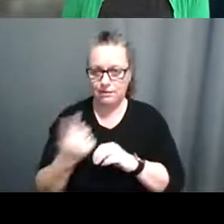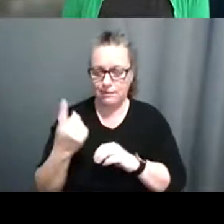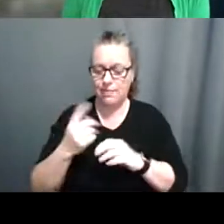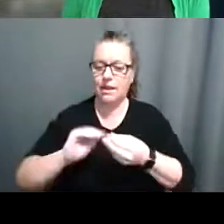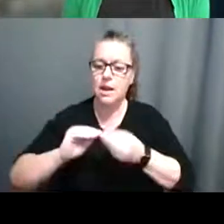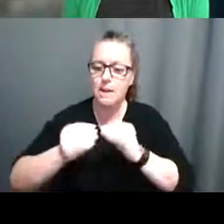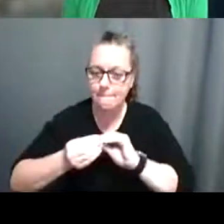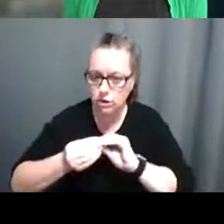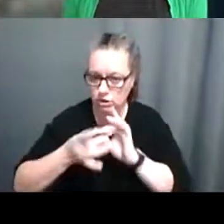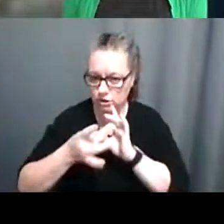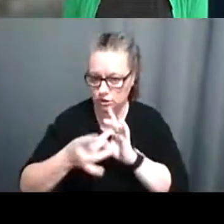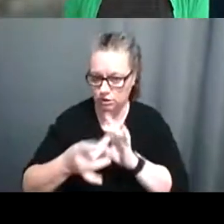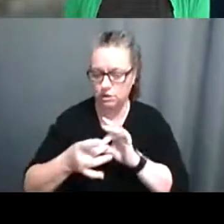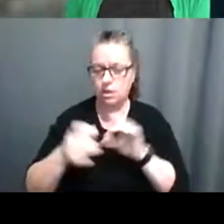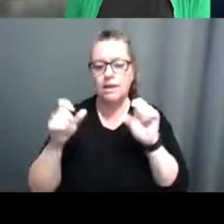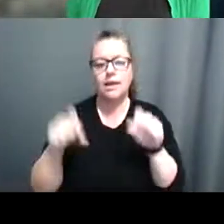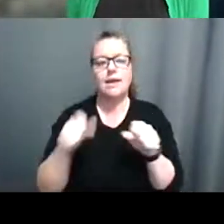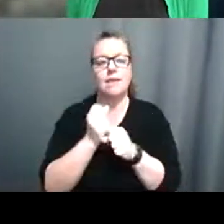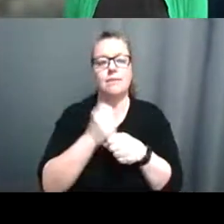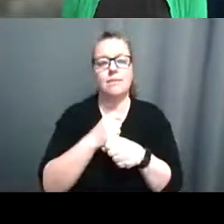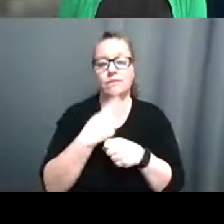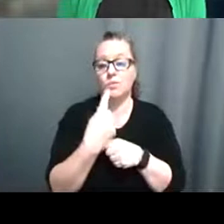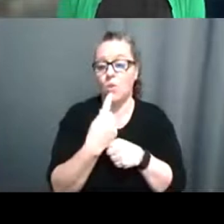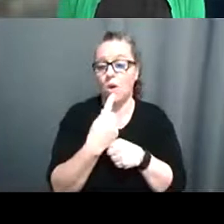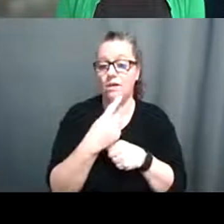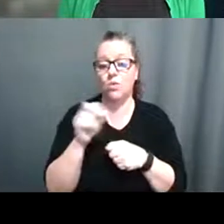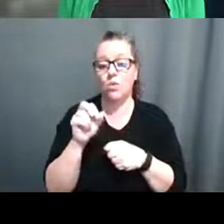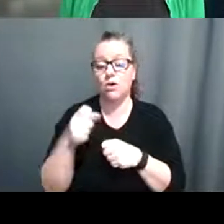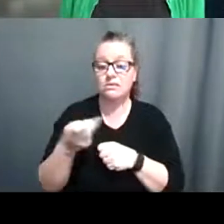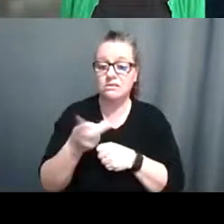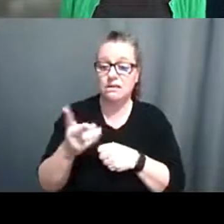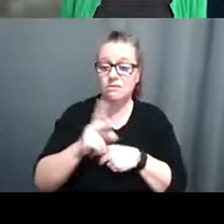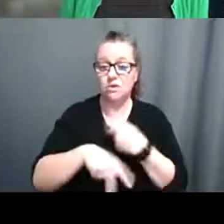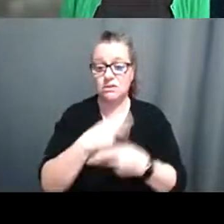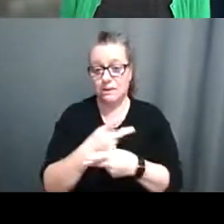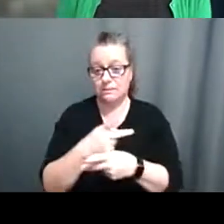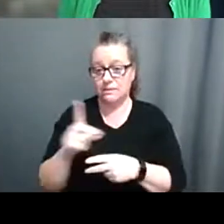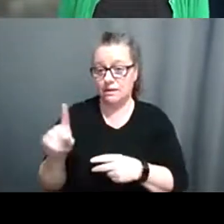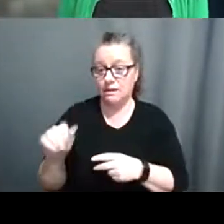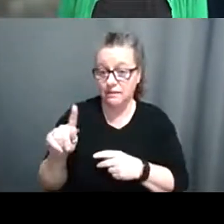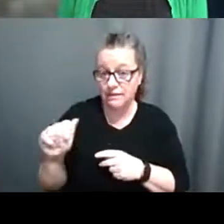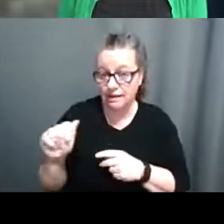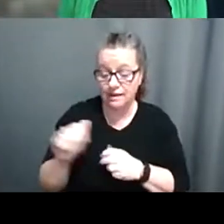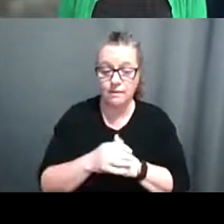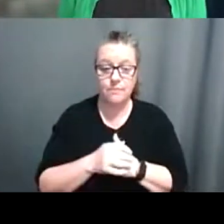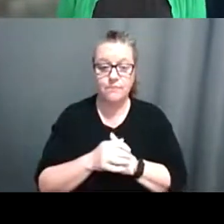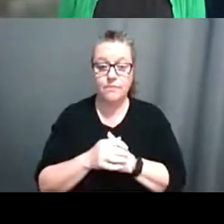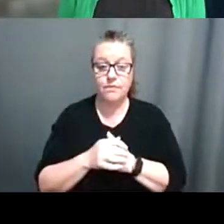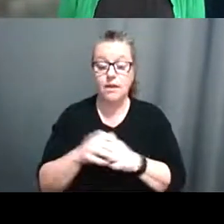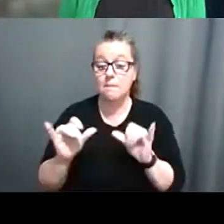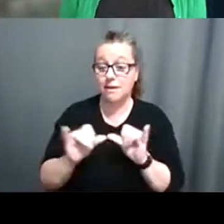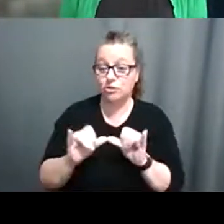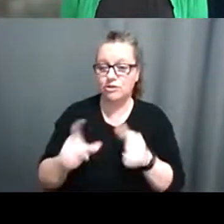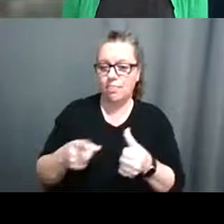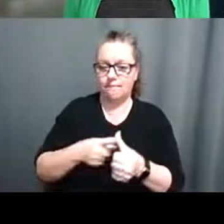terms. It can be made from one type or several types of data in any given data set. Metrics are the first